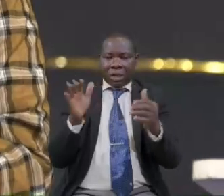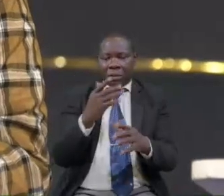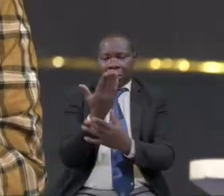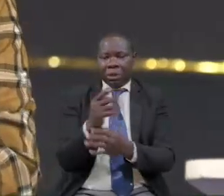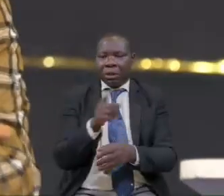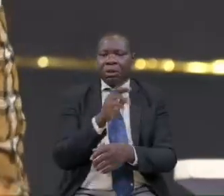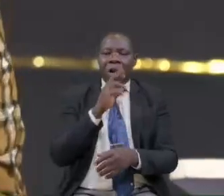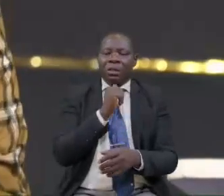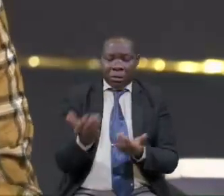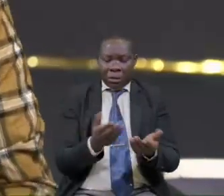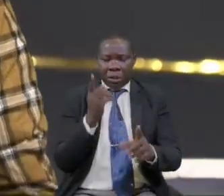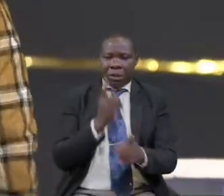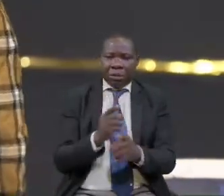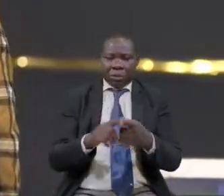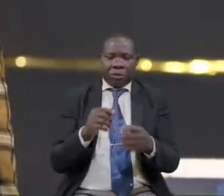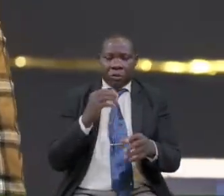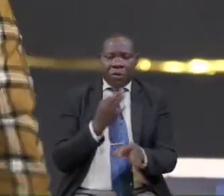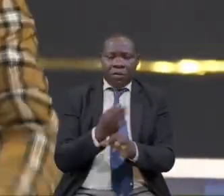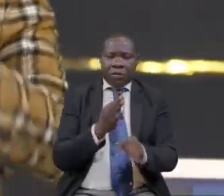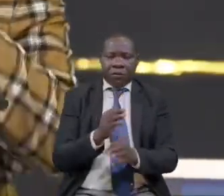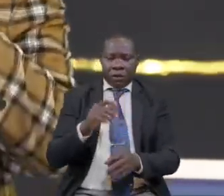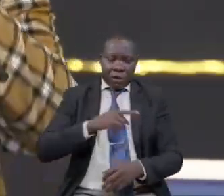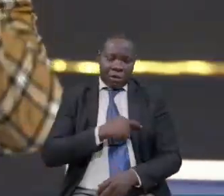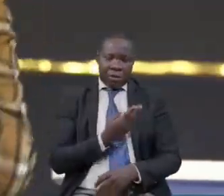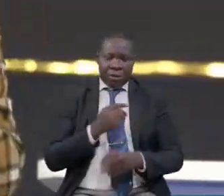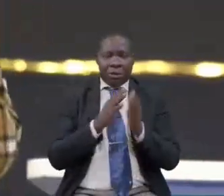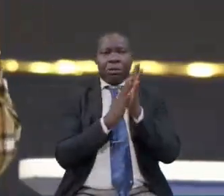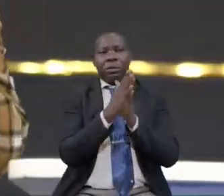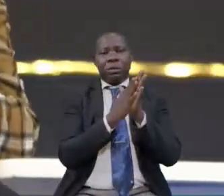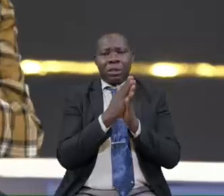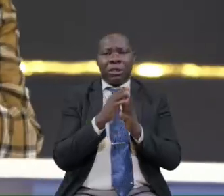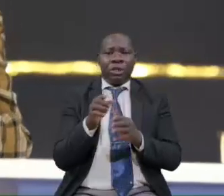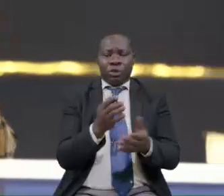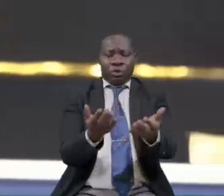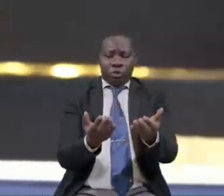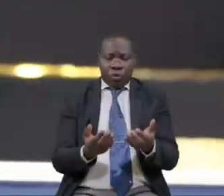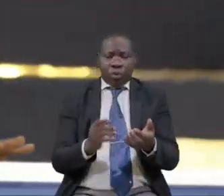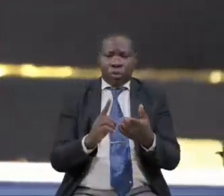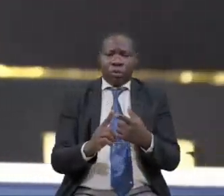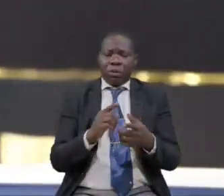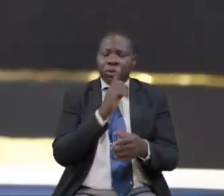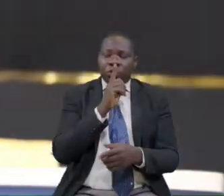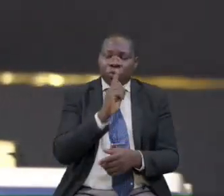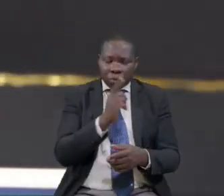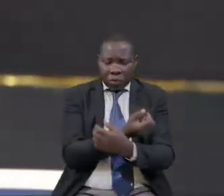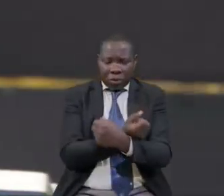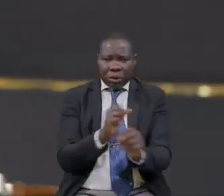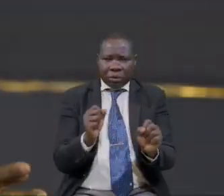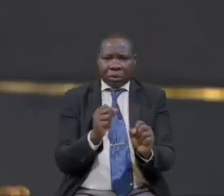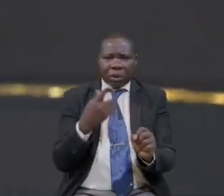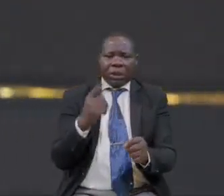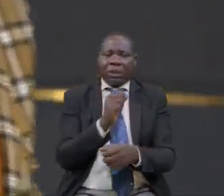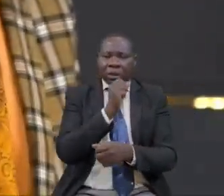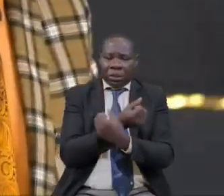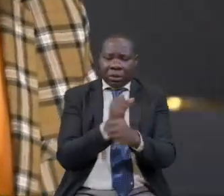a religious desire. You want real salvation. The salvation that pardons us